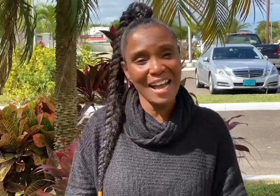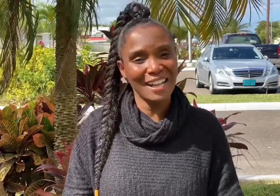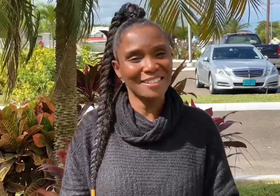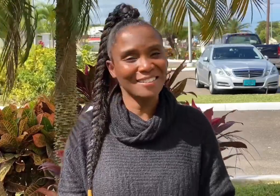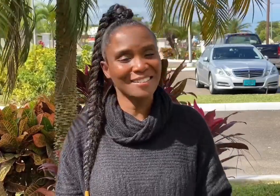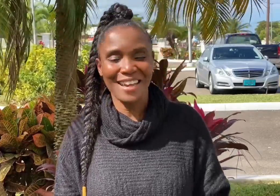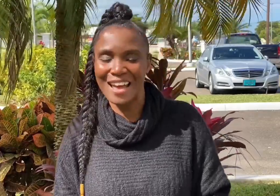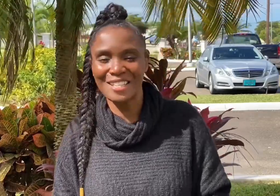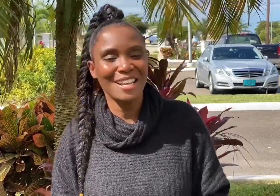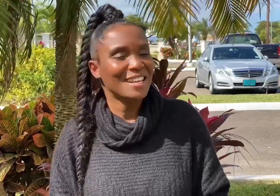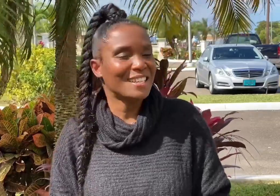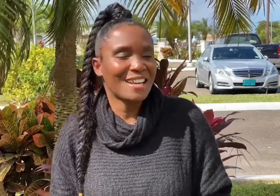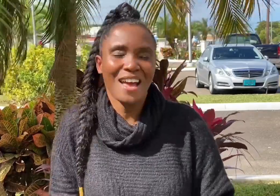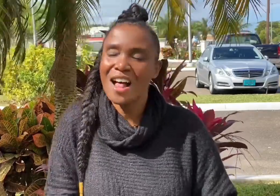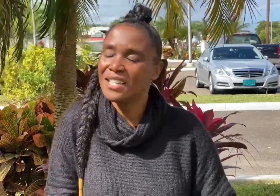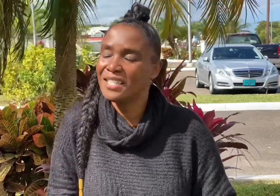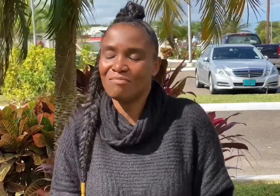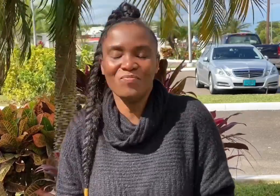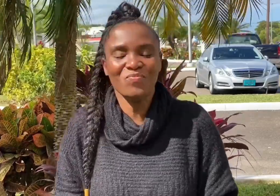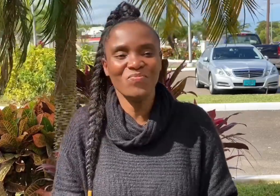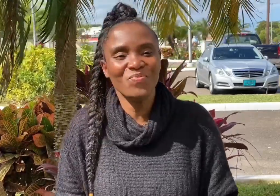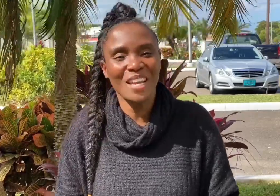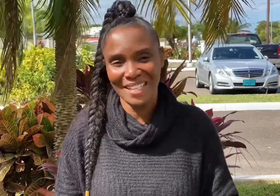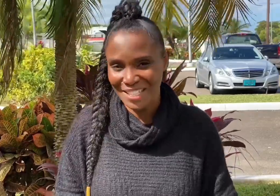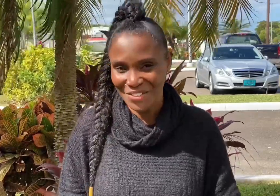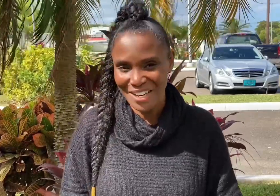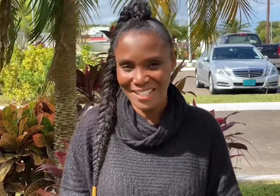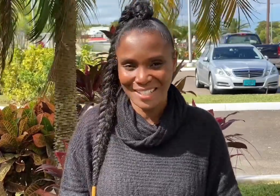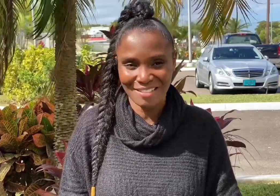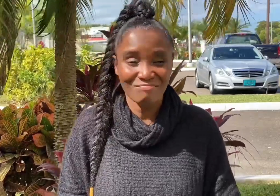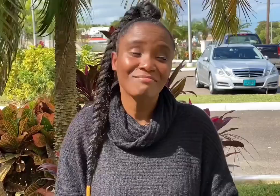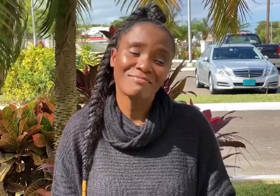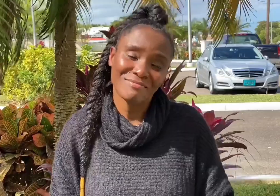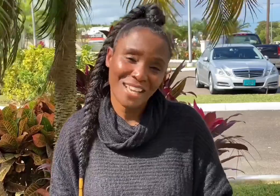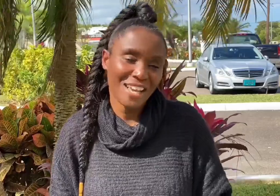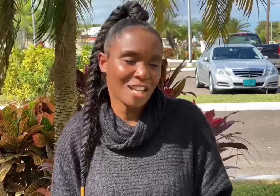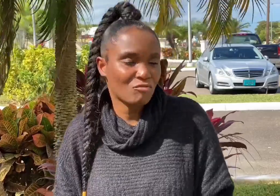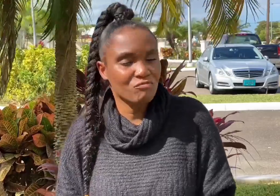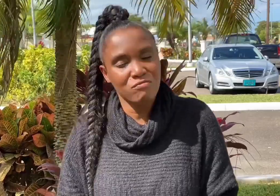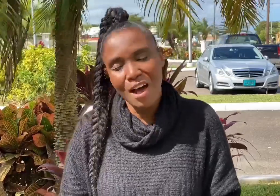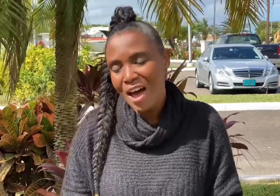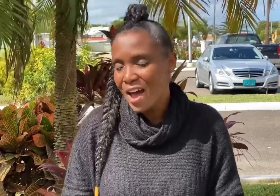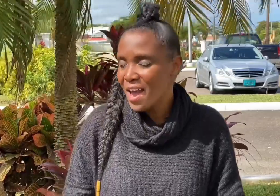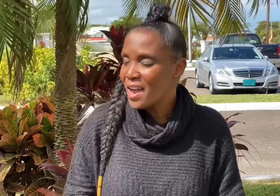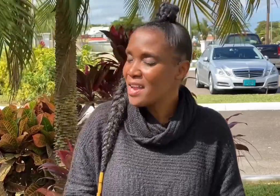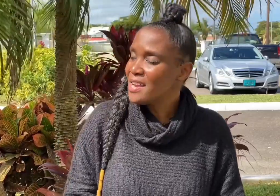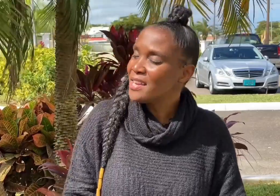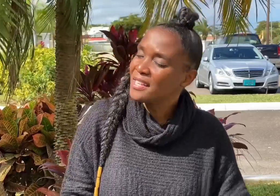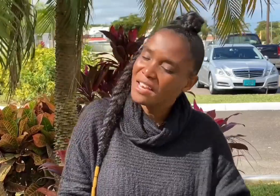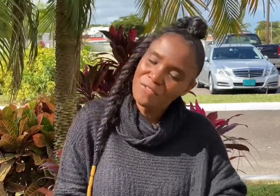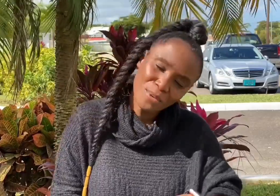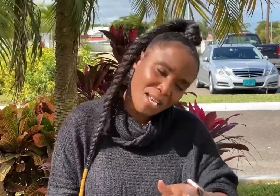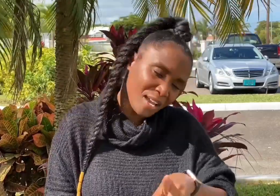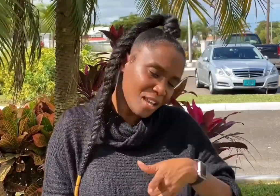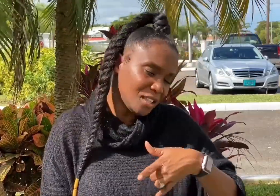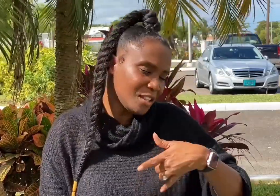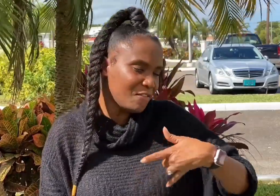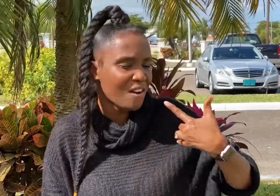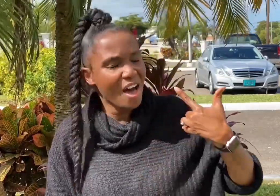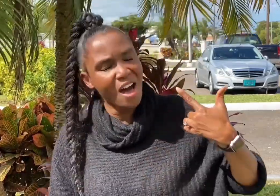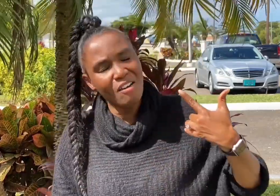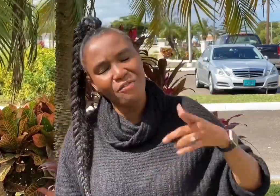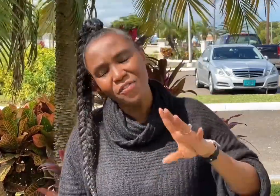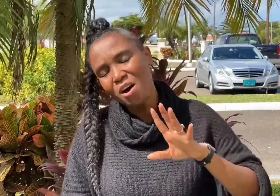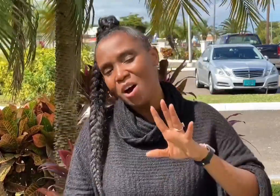Princess Takell, yes, Takell's tasty treats is right in a few seconds.